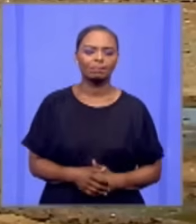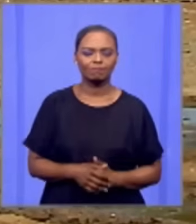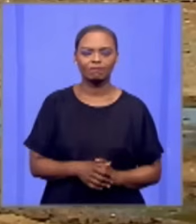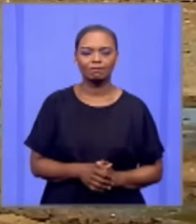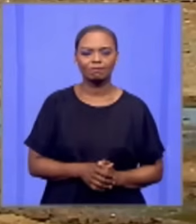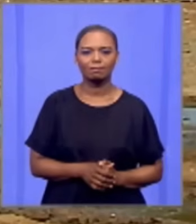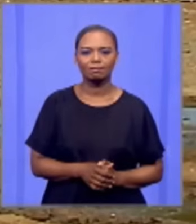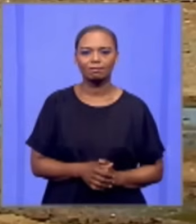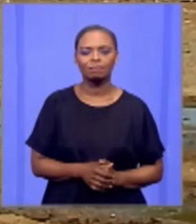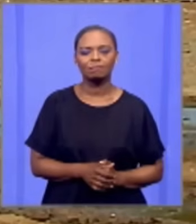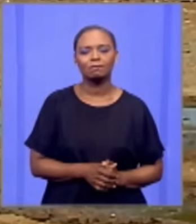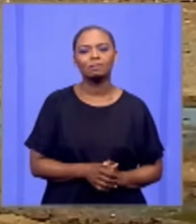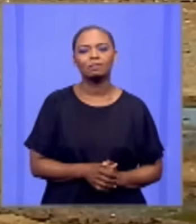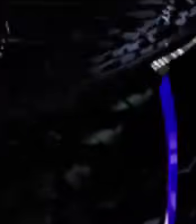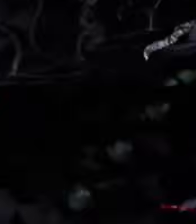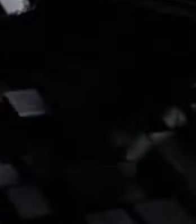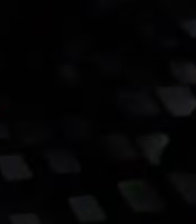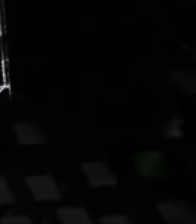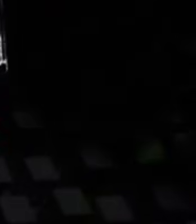SABC News, Kimberley.